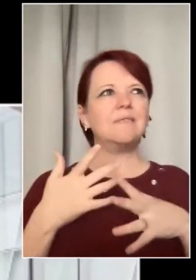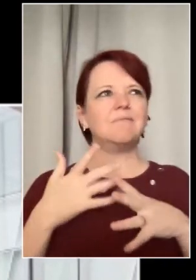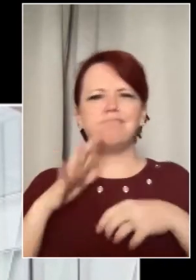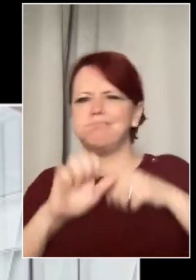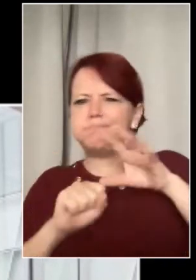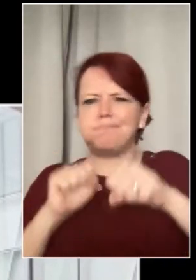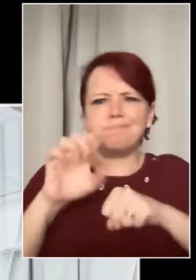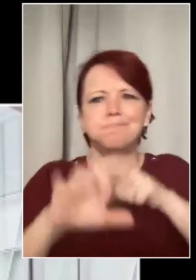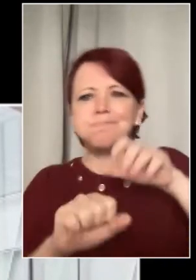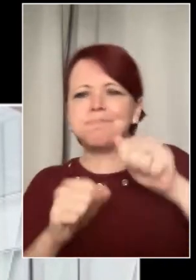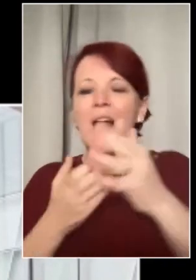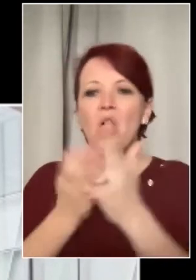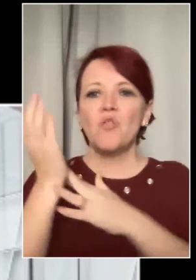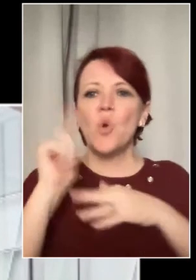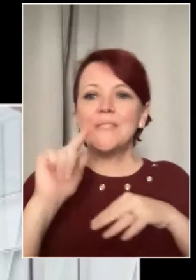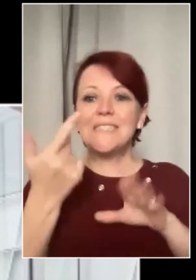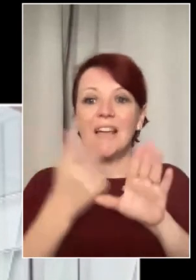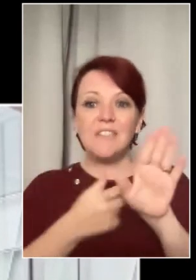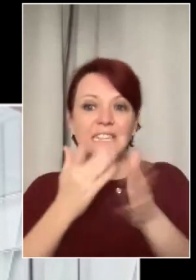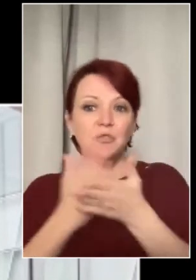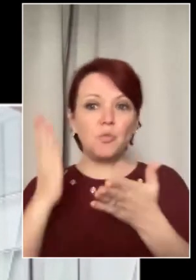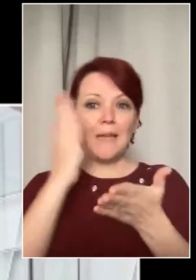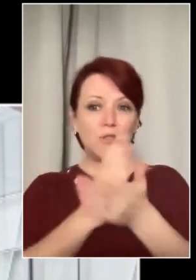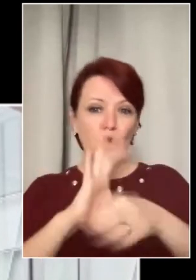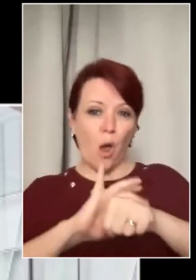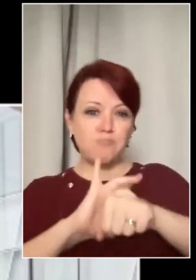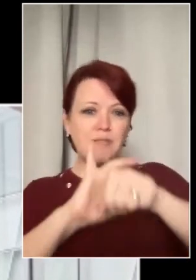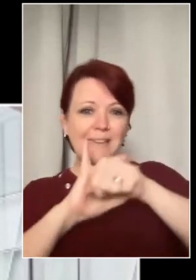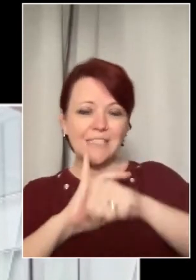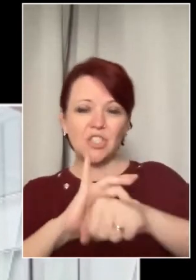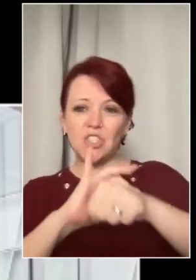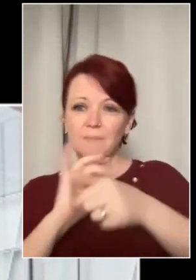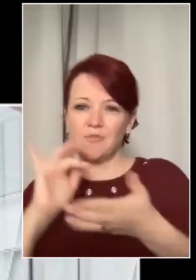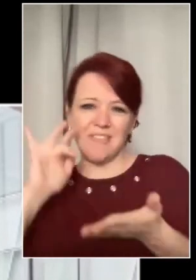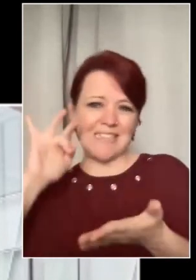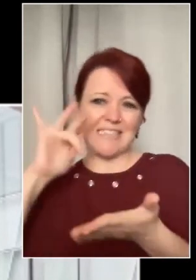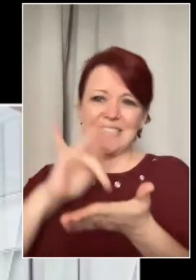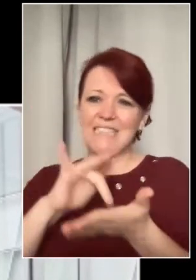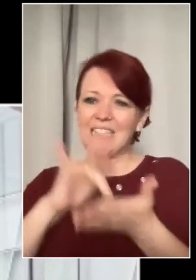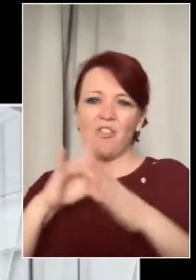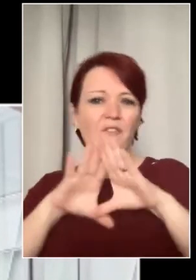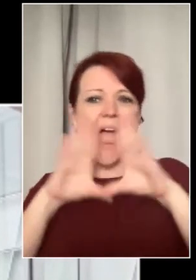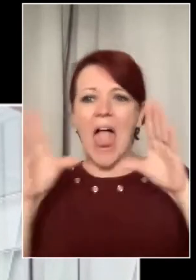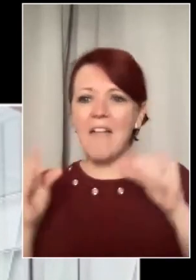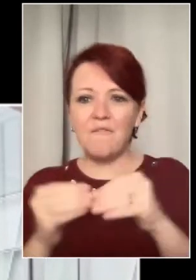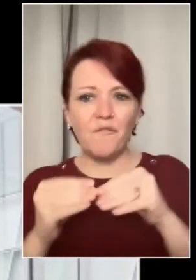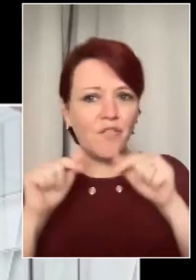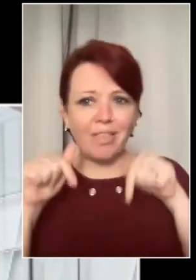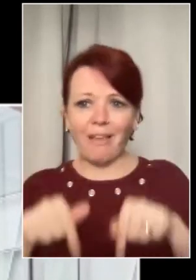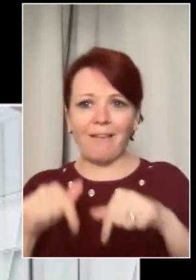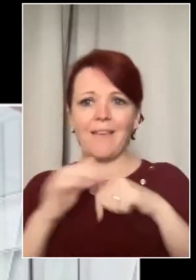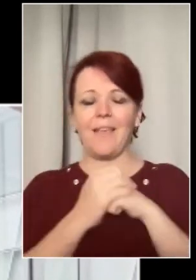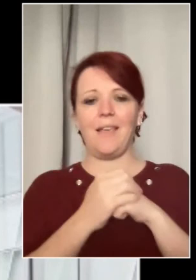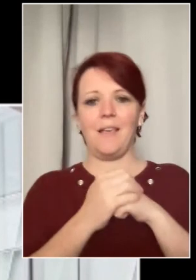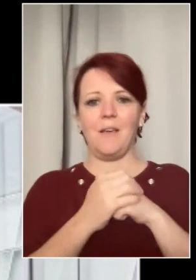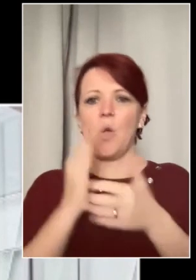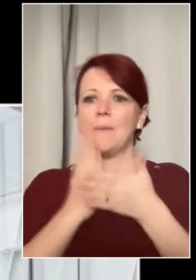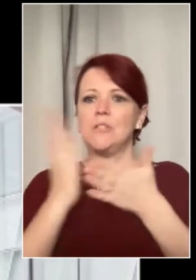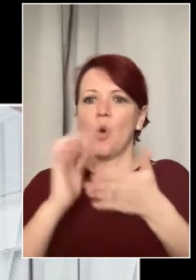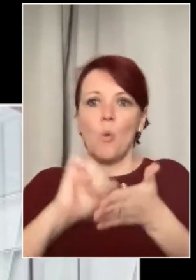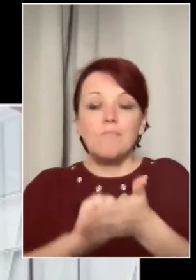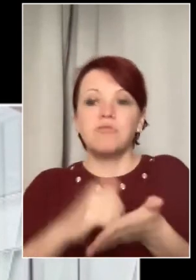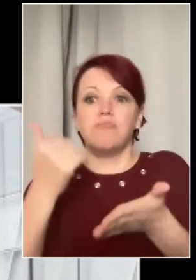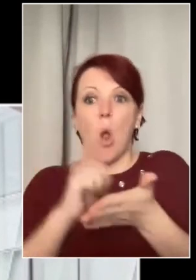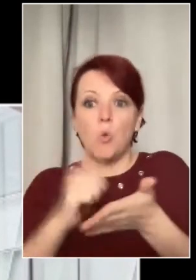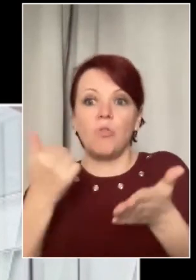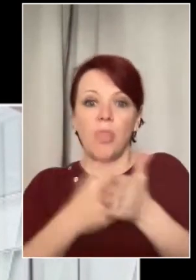to ensure that apprentices are at the heart of everything that we do as an organisation. We promote them as much as we